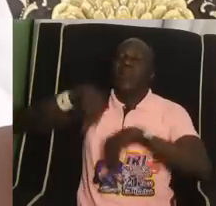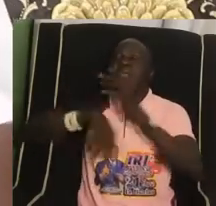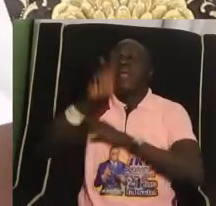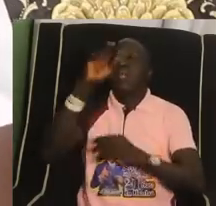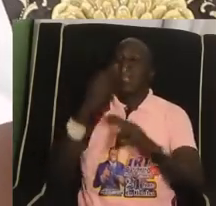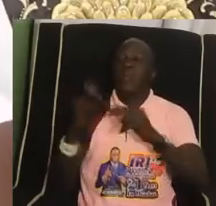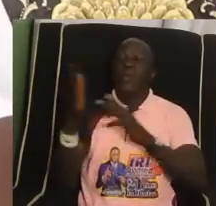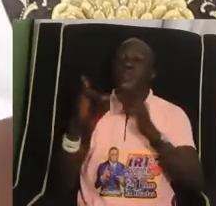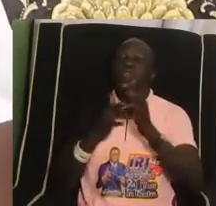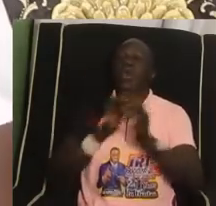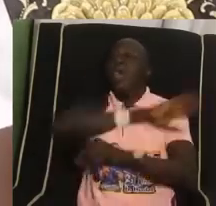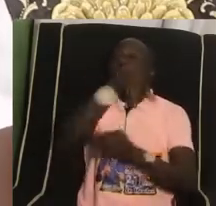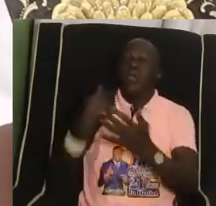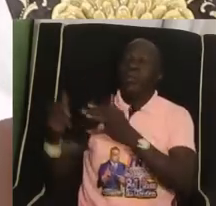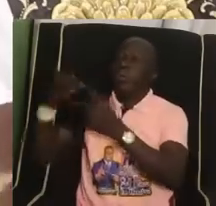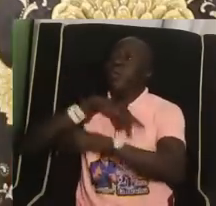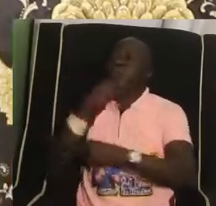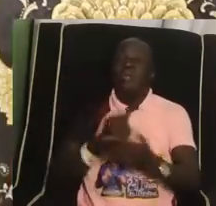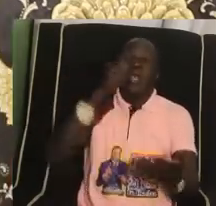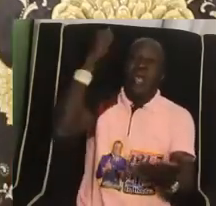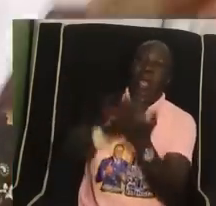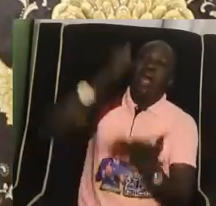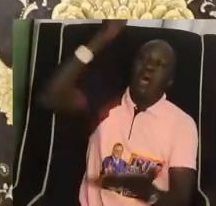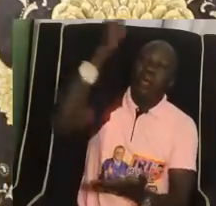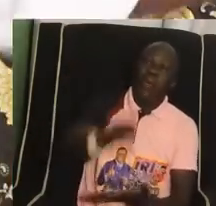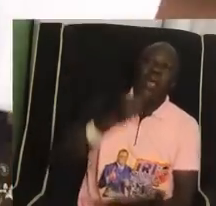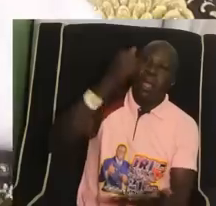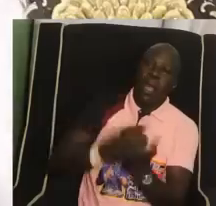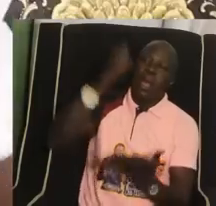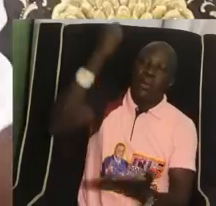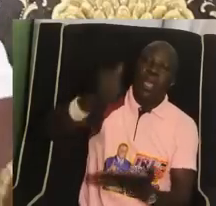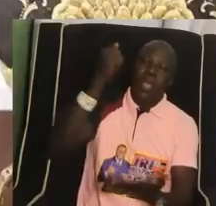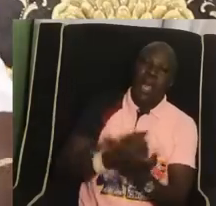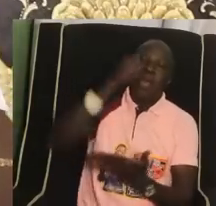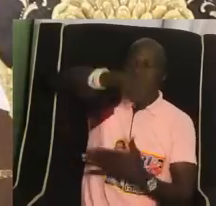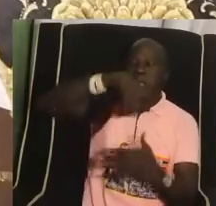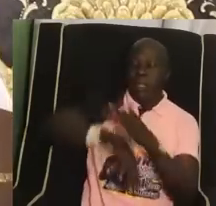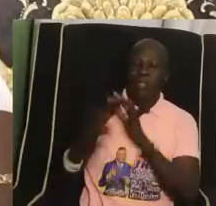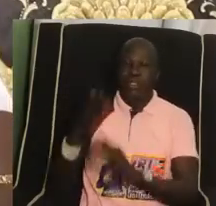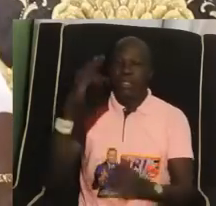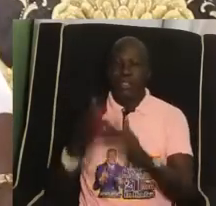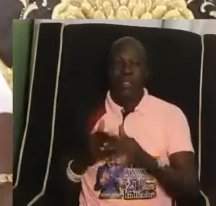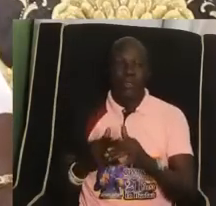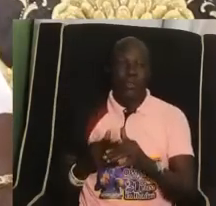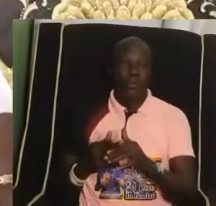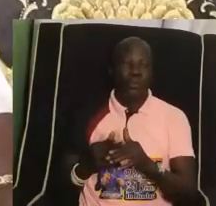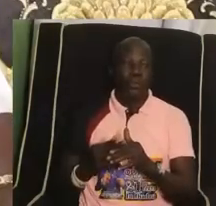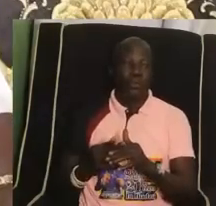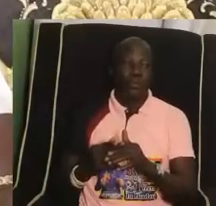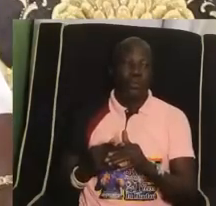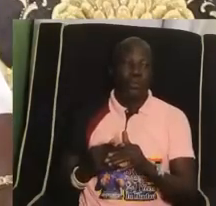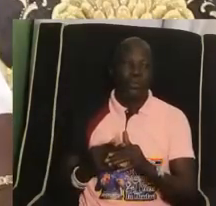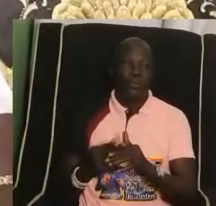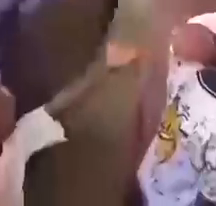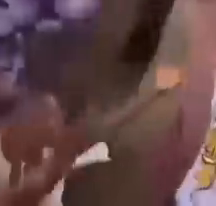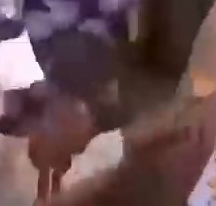In the name of Jesus, Mark of Israel. You are for 3 years. In the name of Jesus, you are Mark of Israel. Mark of Israel's house in